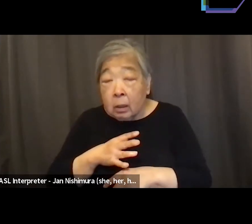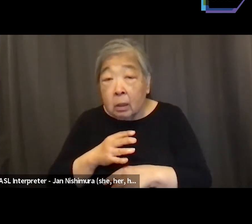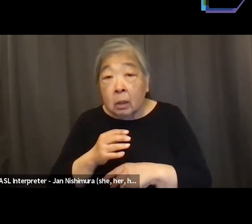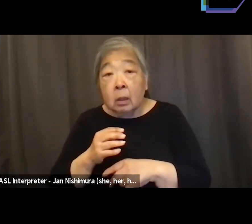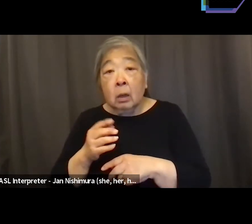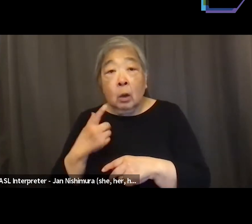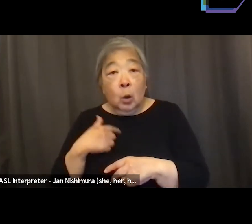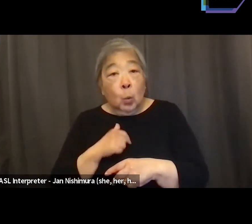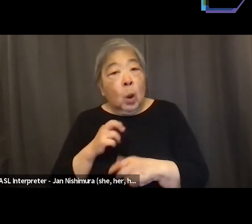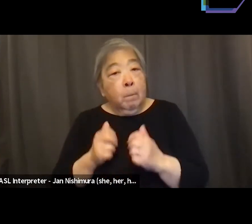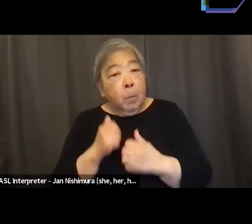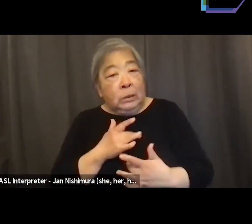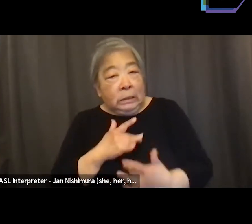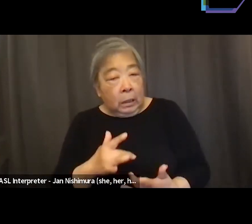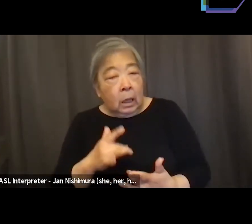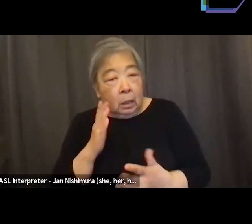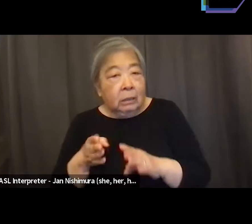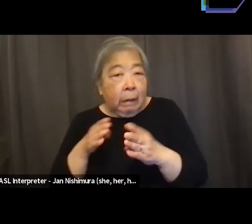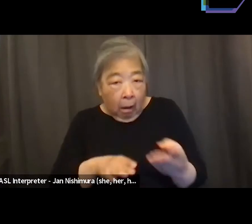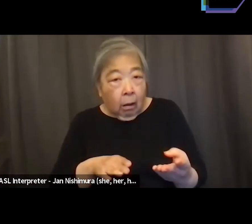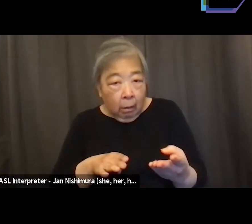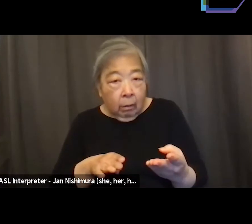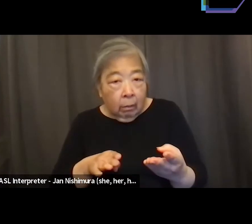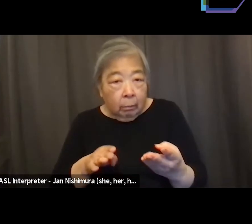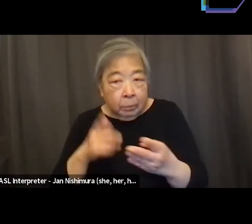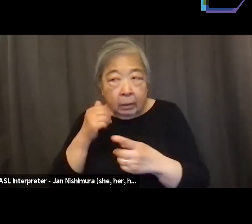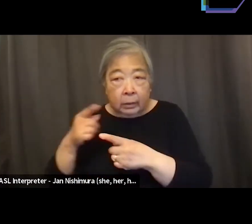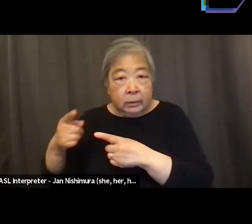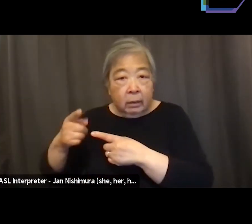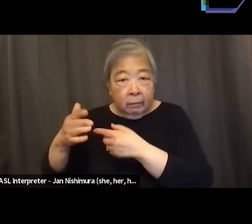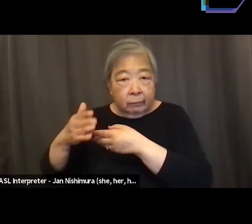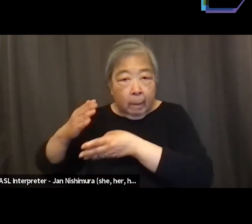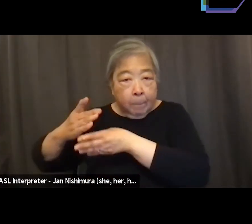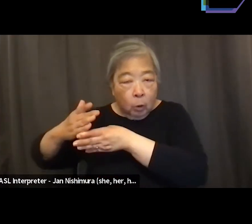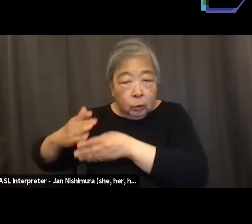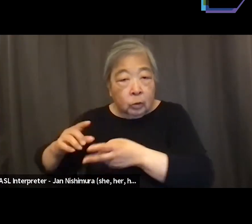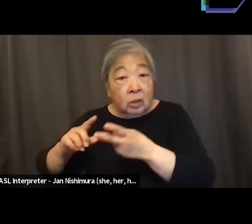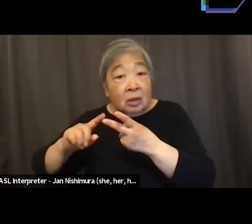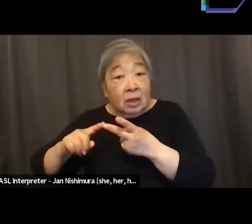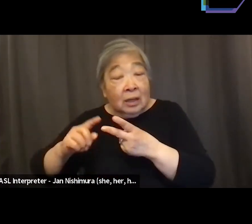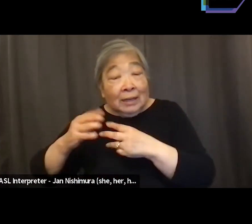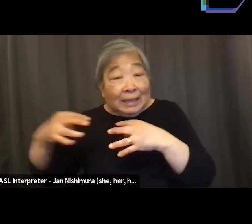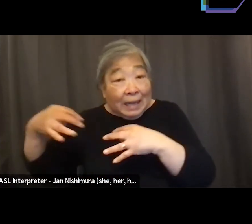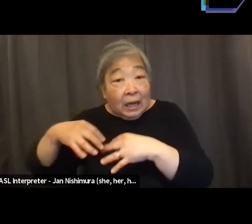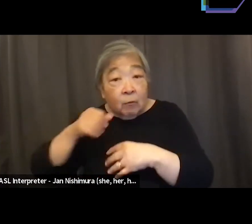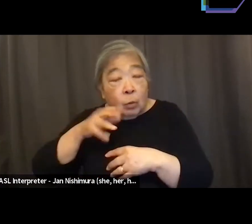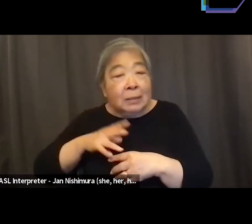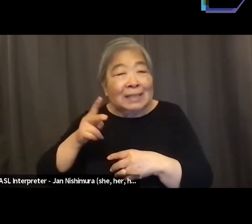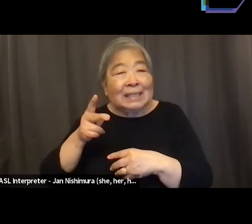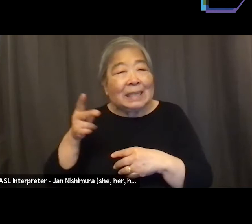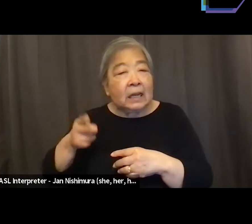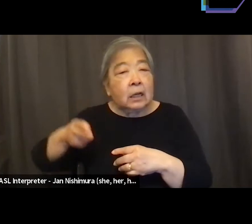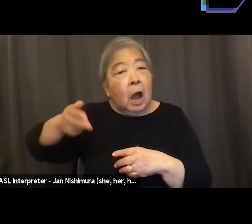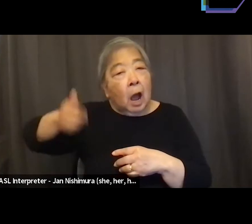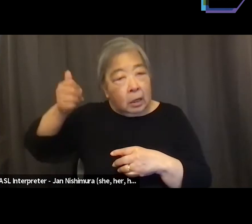we are the most likely to die at the hands of an intimate partner, followed closely by Native women with the highest second highest incidence